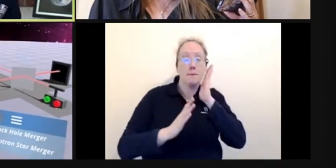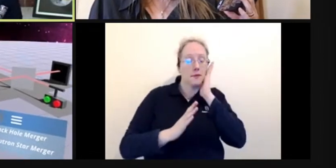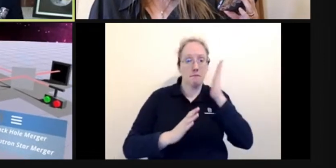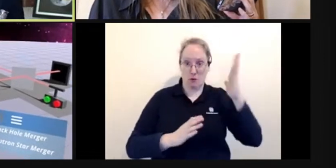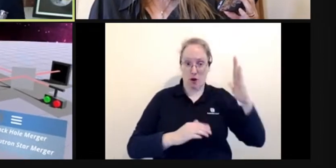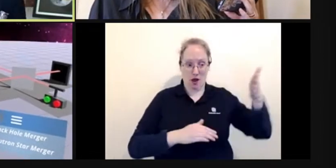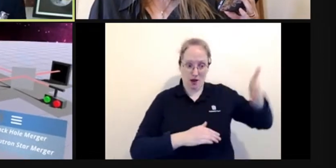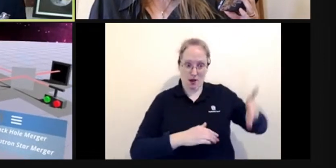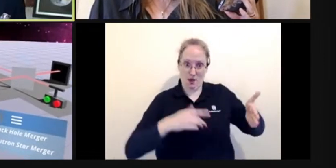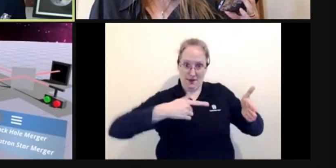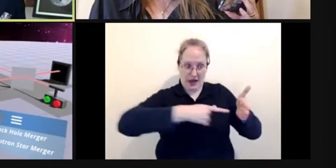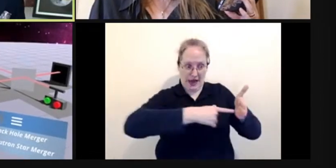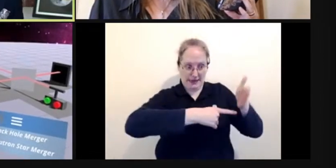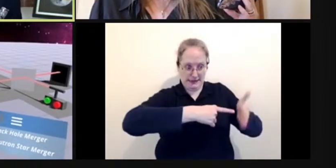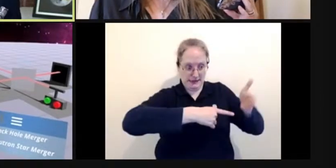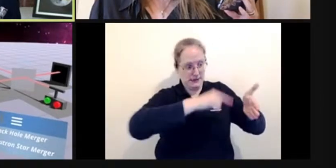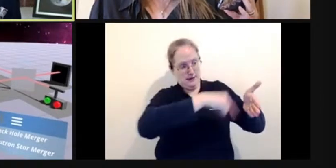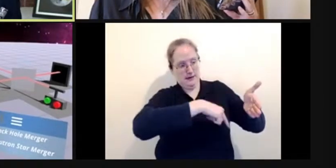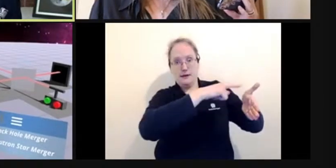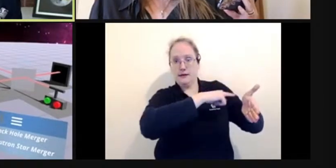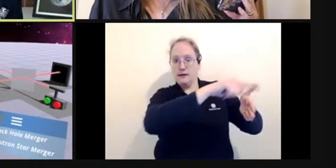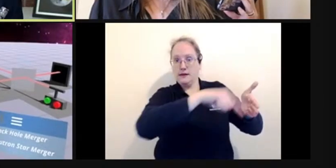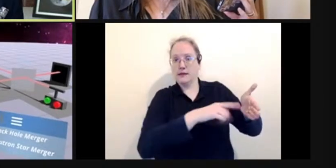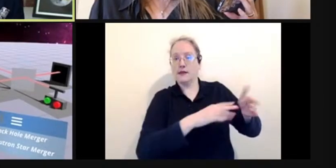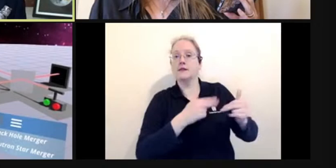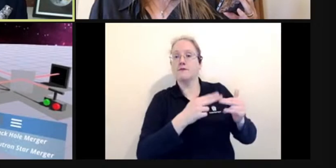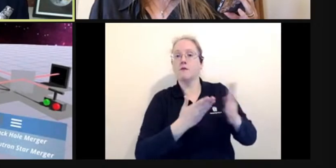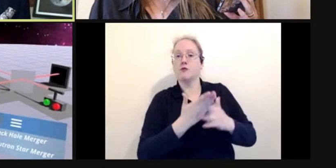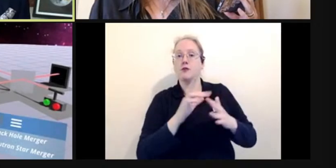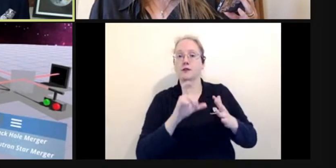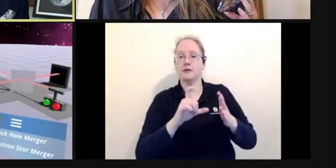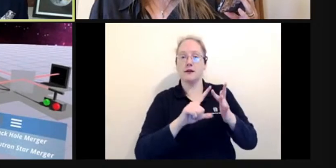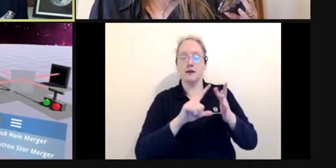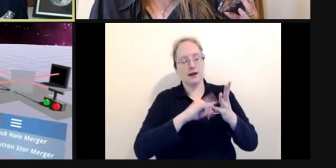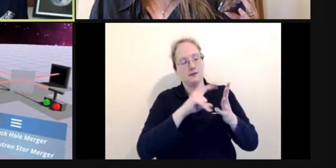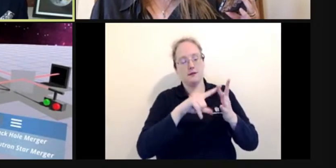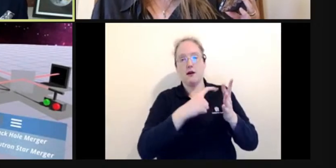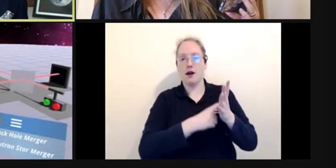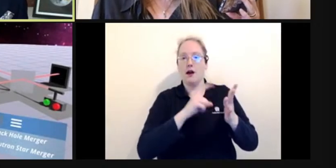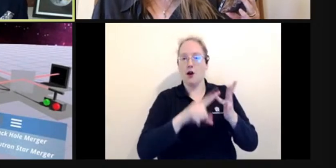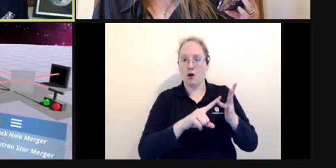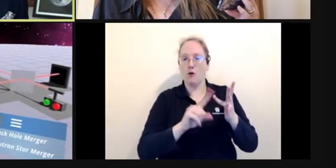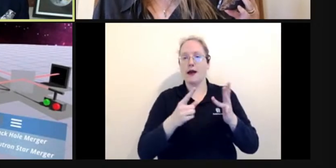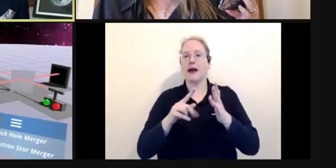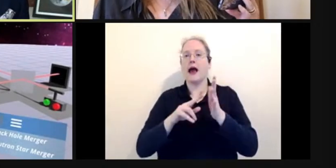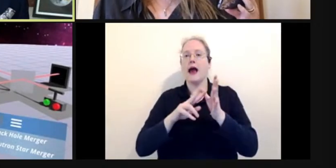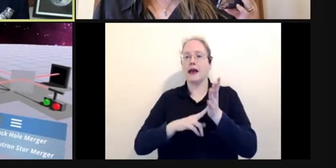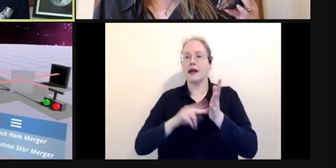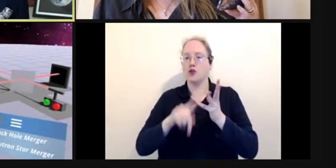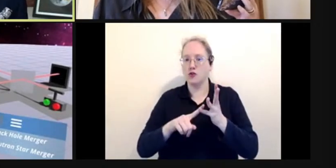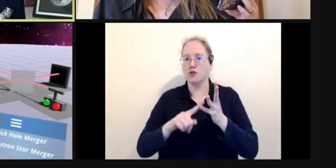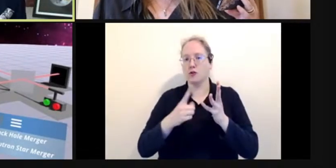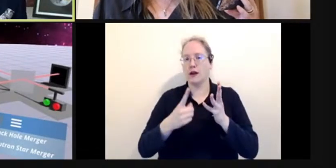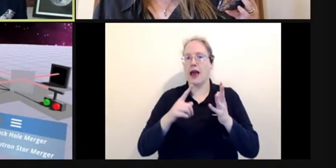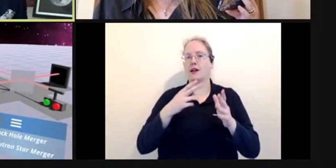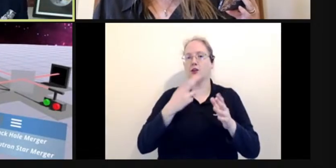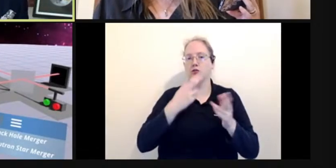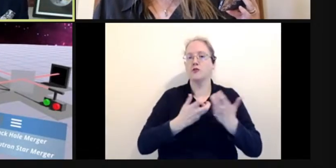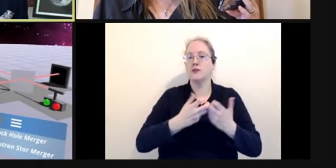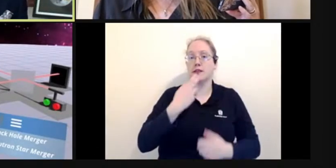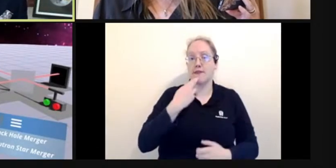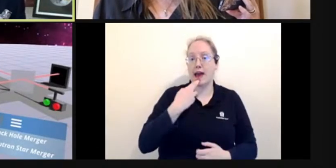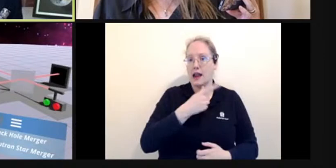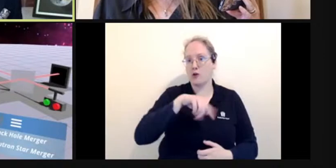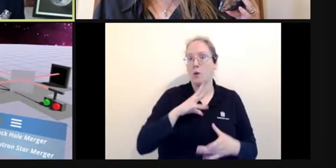work continues on improving those mirrors by ANU and at the University of Adelaide. And indeed, Uni Adelaide is now trying